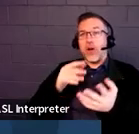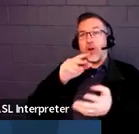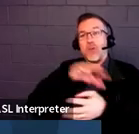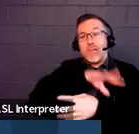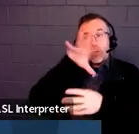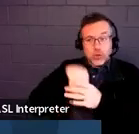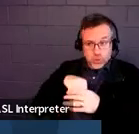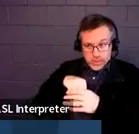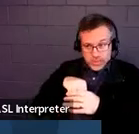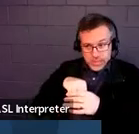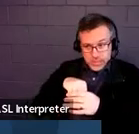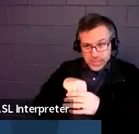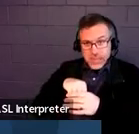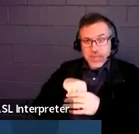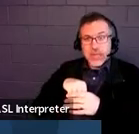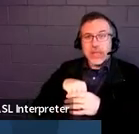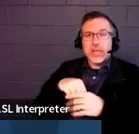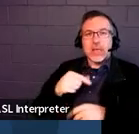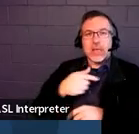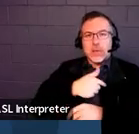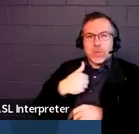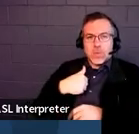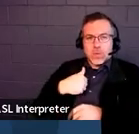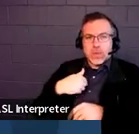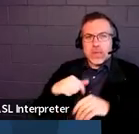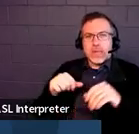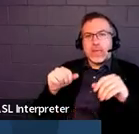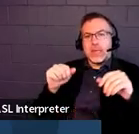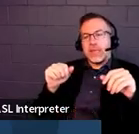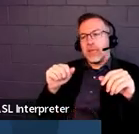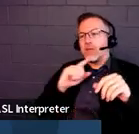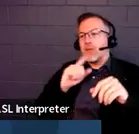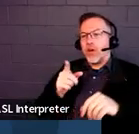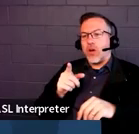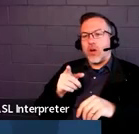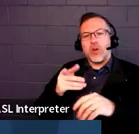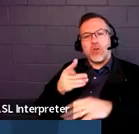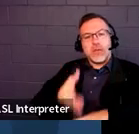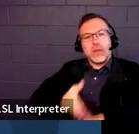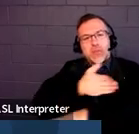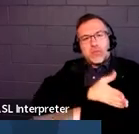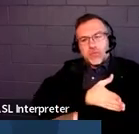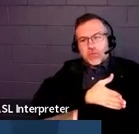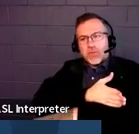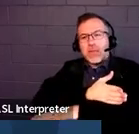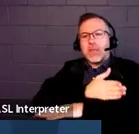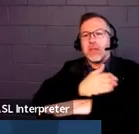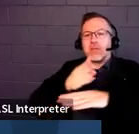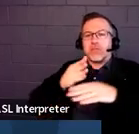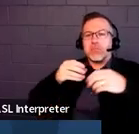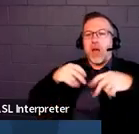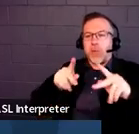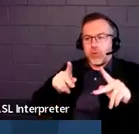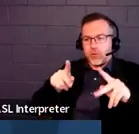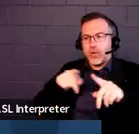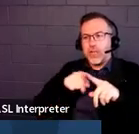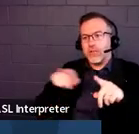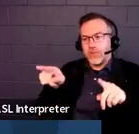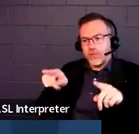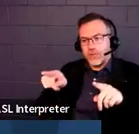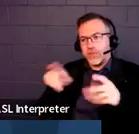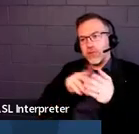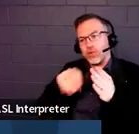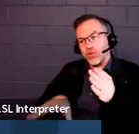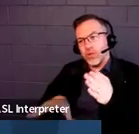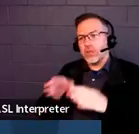activities, we are increasing opportunities for them to develop their